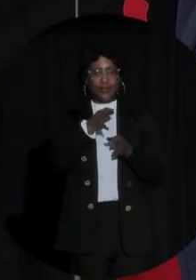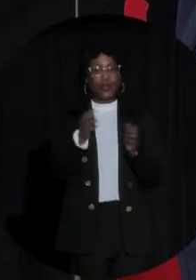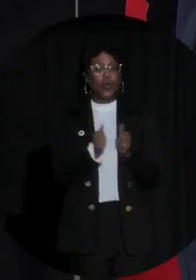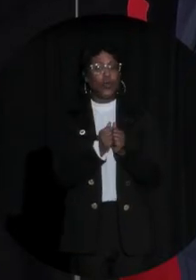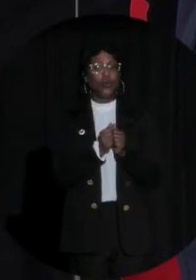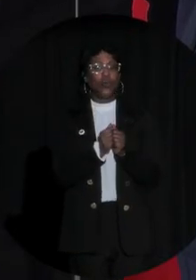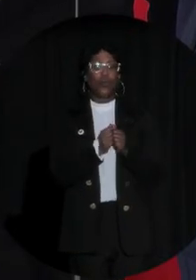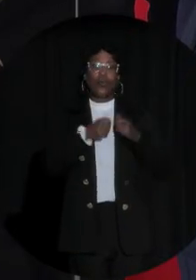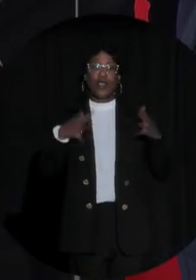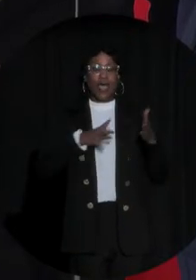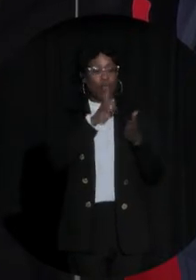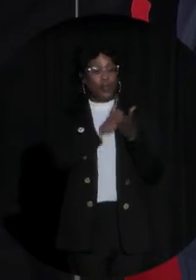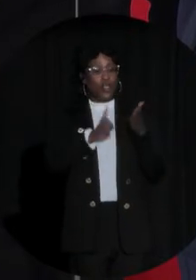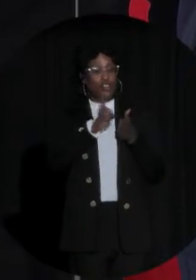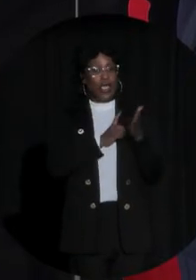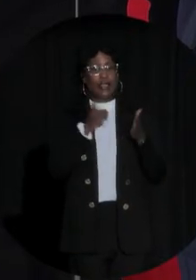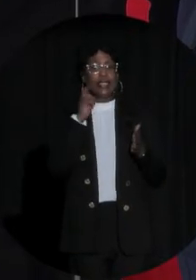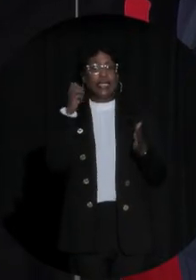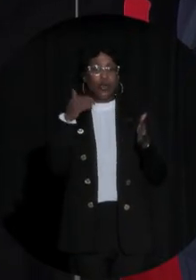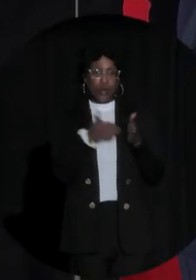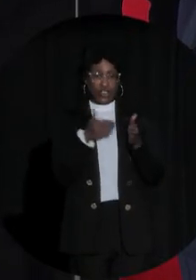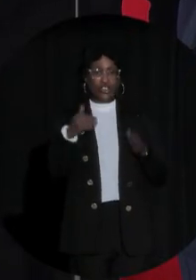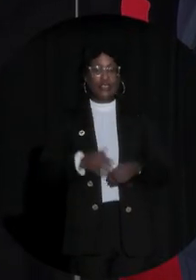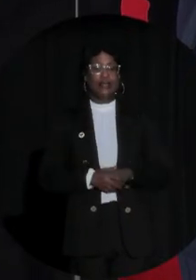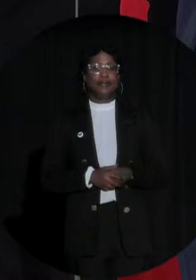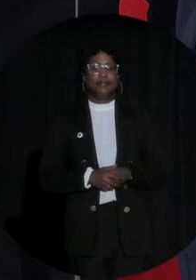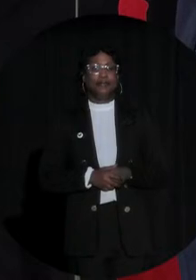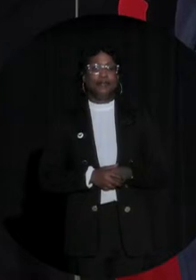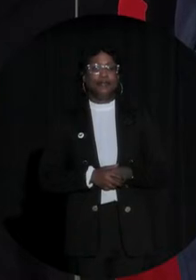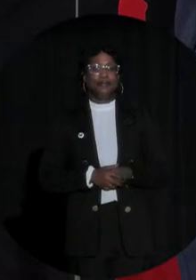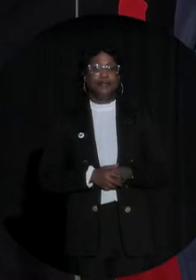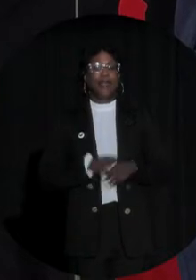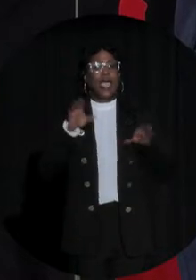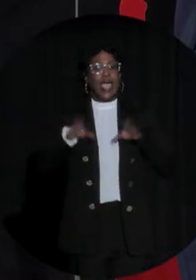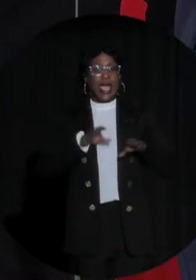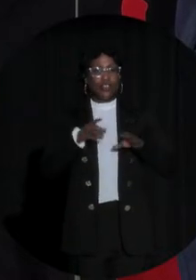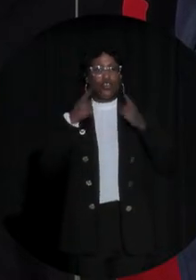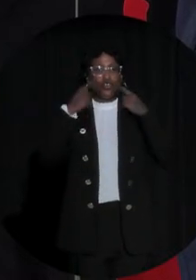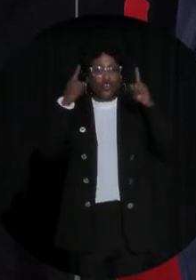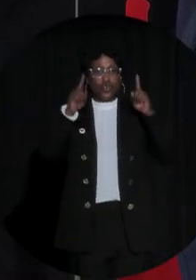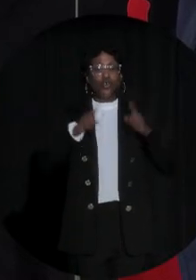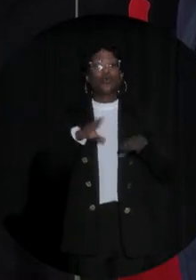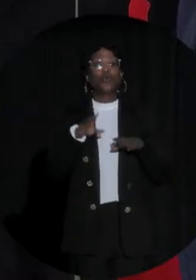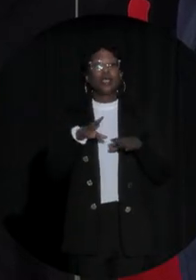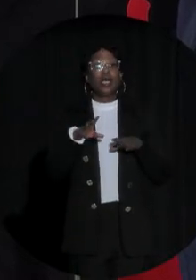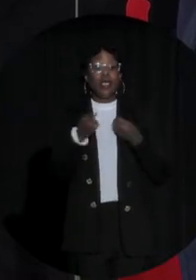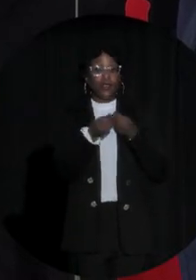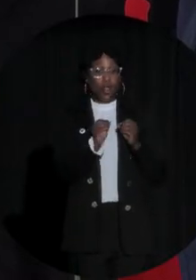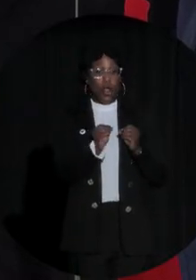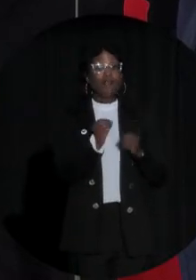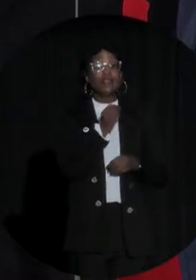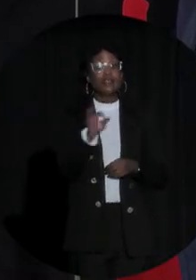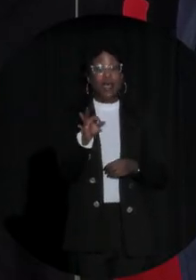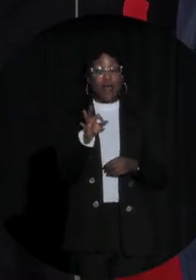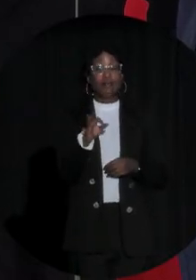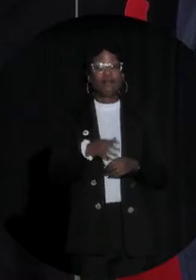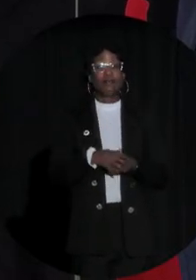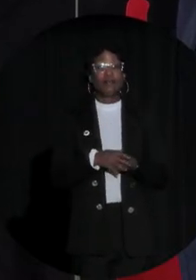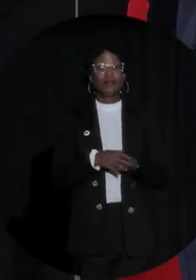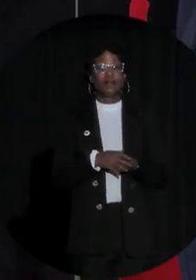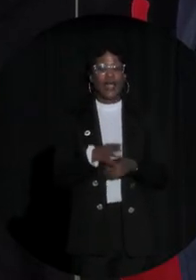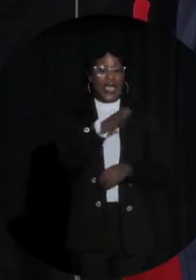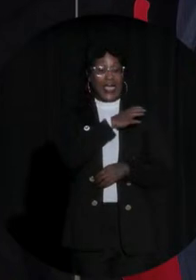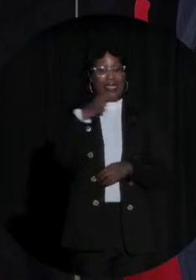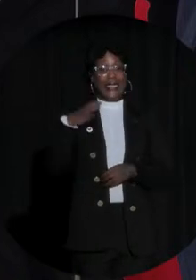partiality or prejudice. Without partiality or prejudice. Execute the office of. Execute the office of. Council Member for